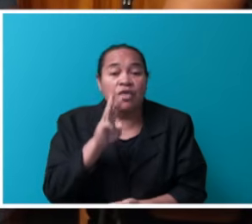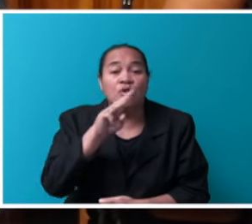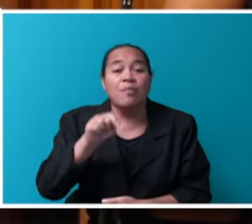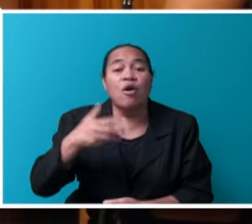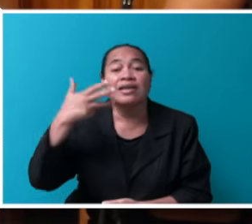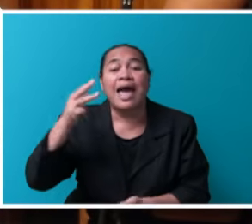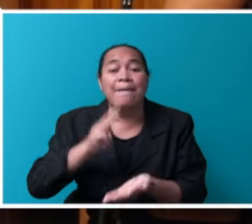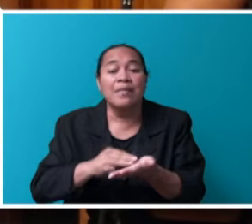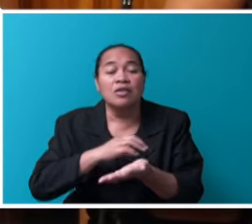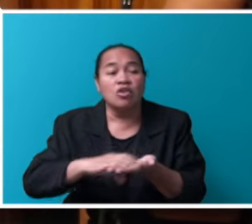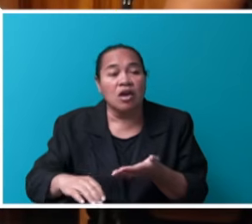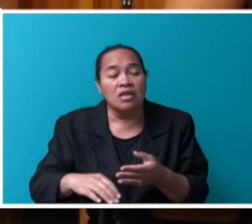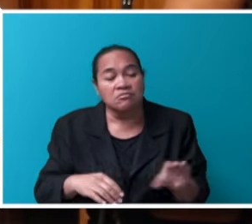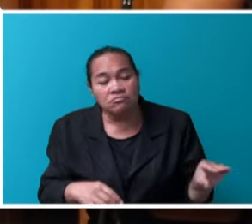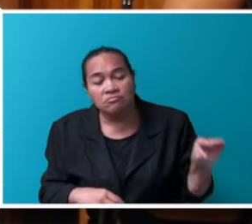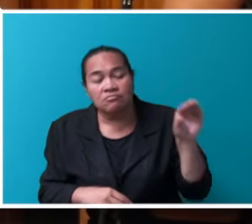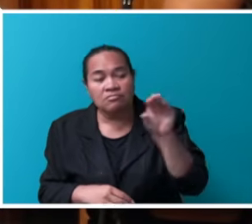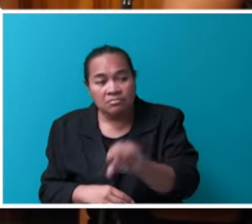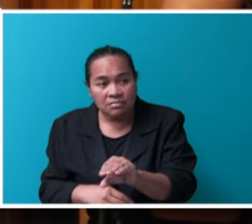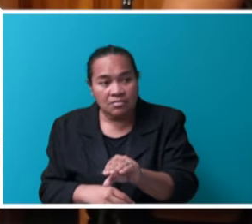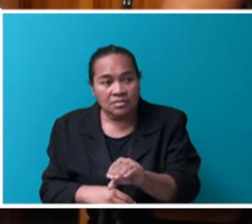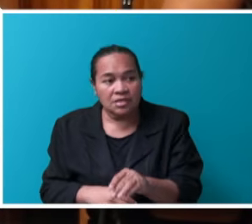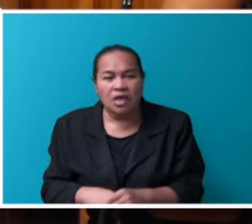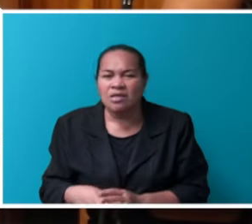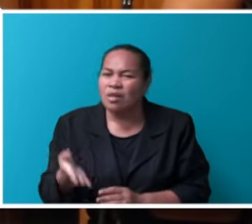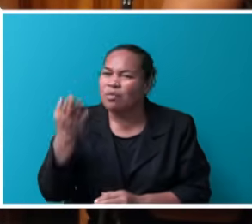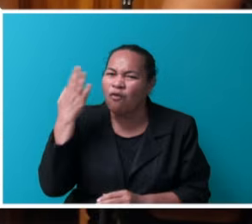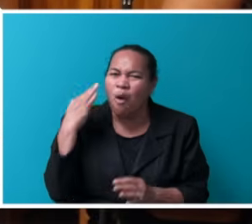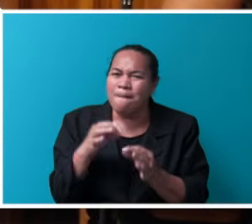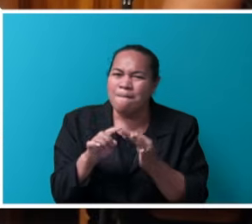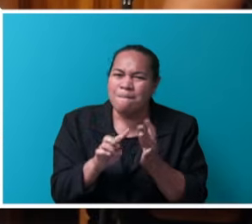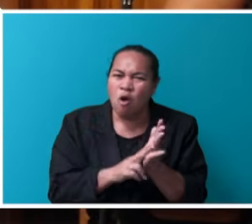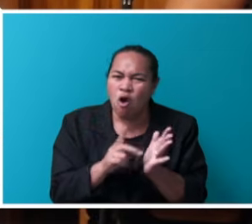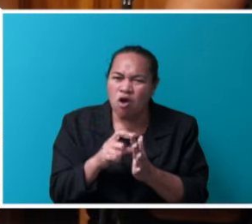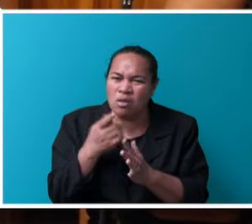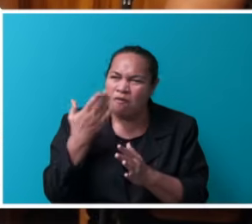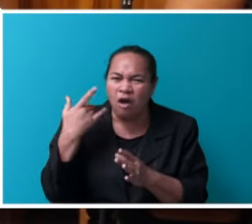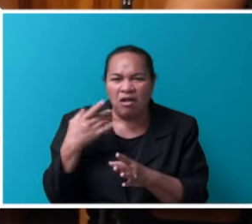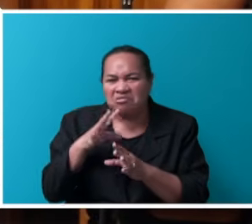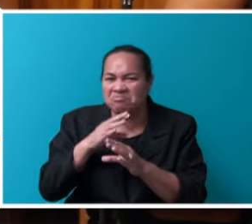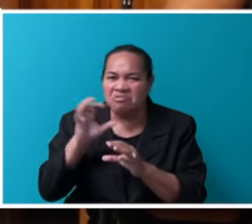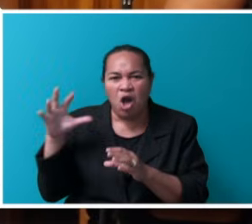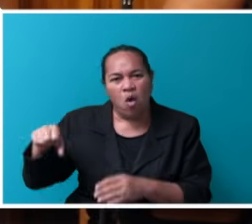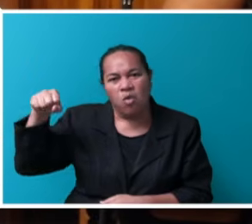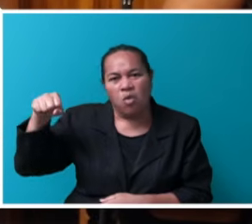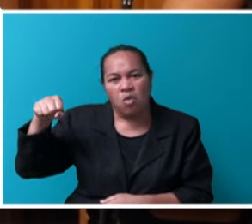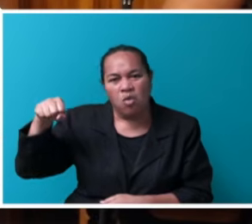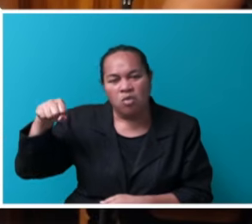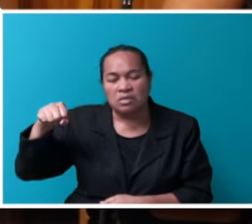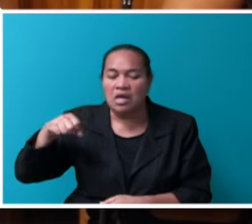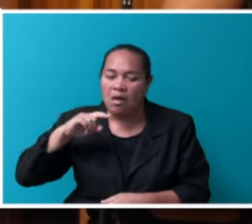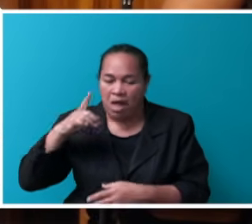the Drainage Board, which we brought back, which was destroyed and dismantled.